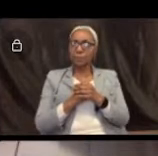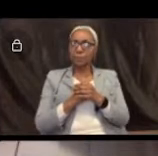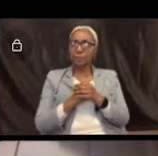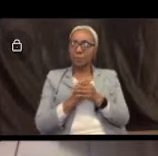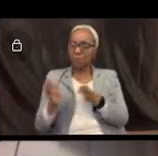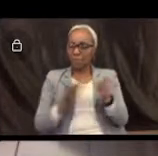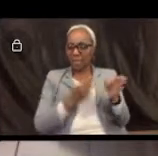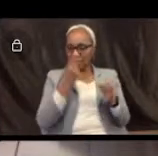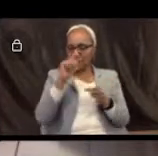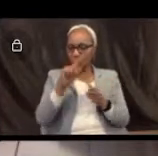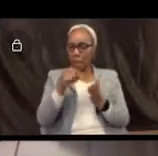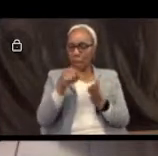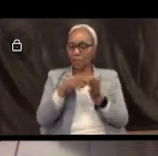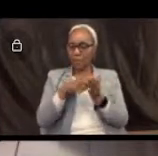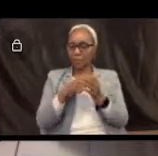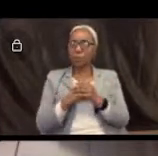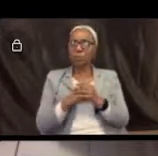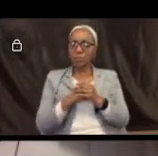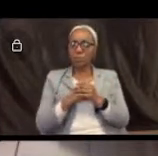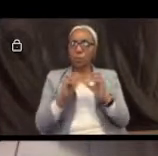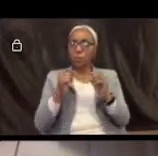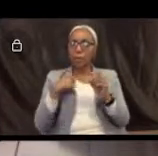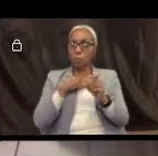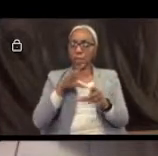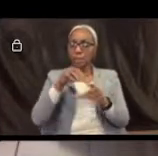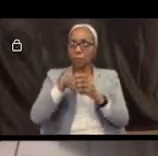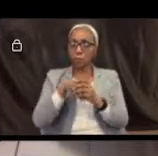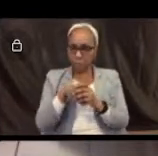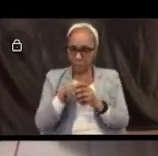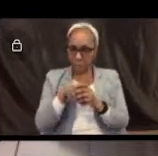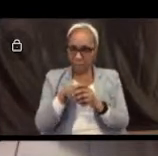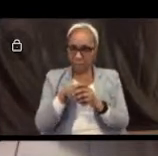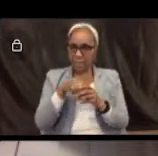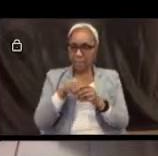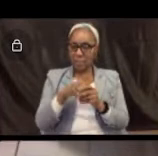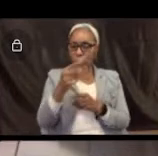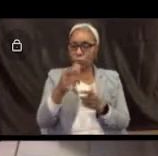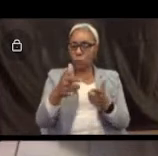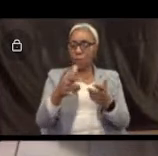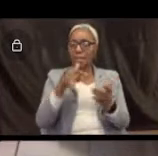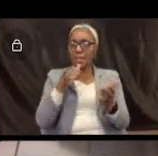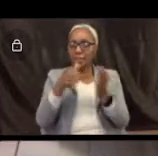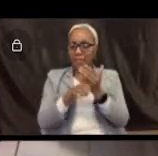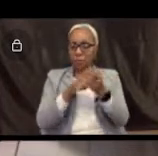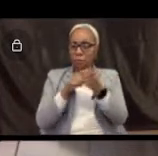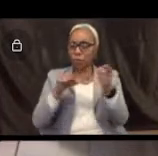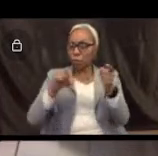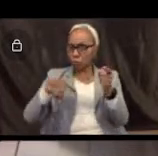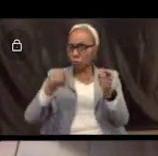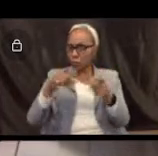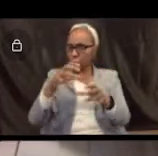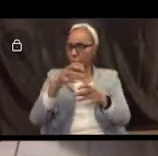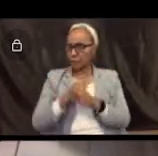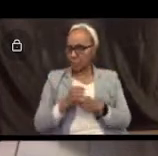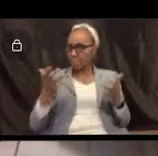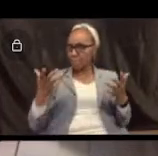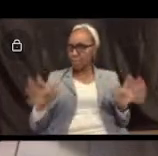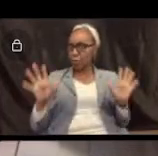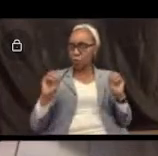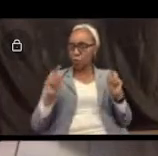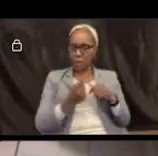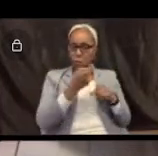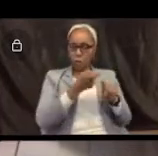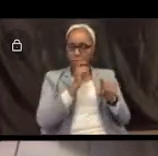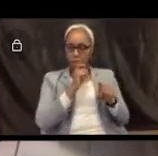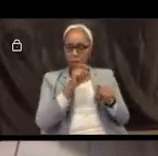plans for this that we have included in 2 letters that you should have received. One